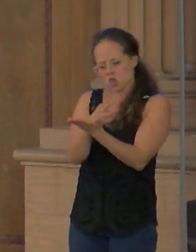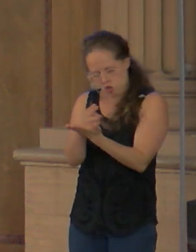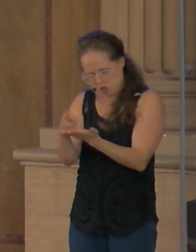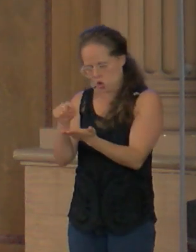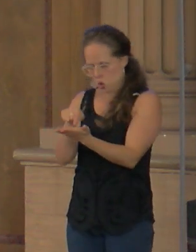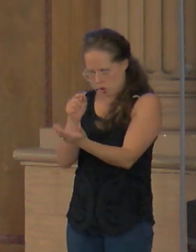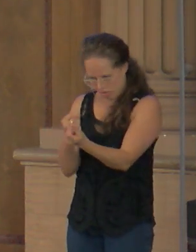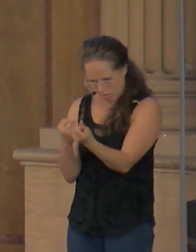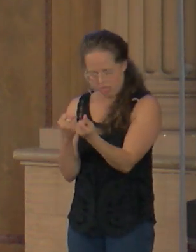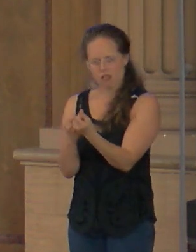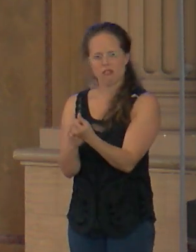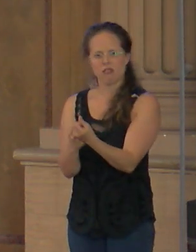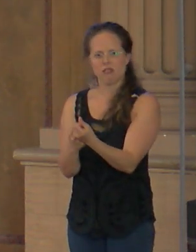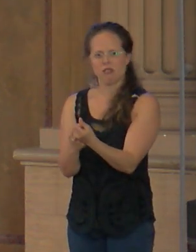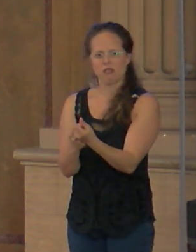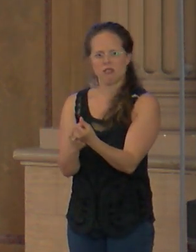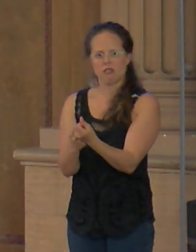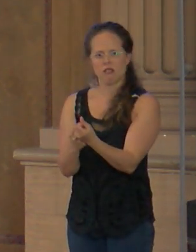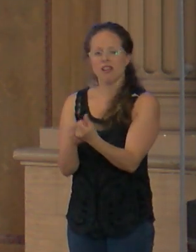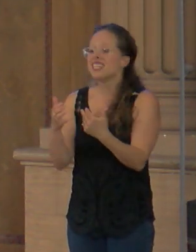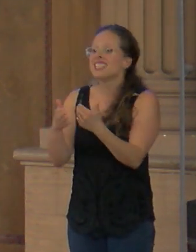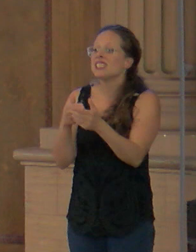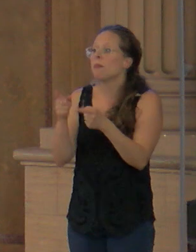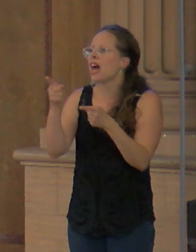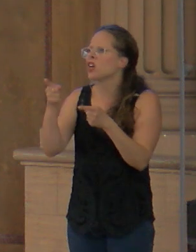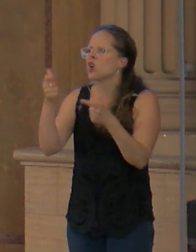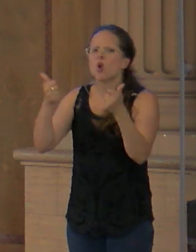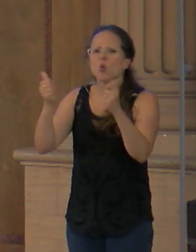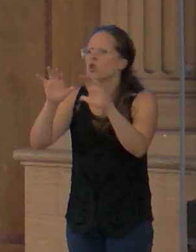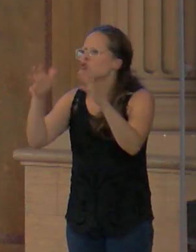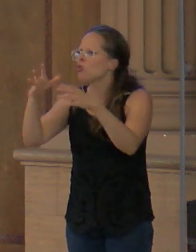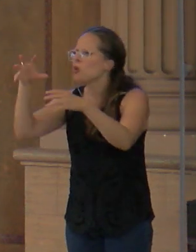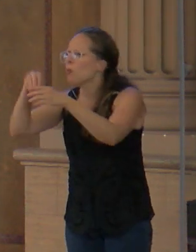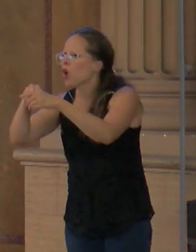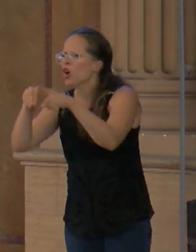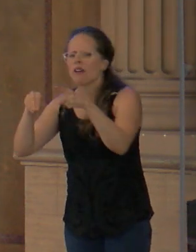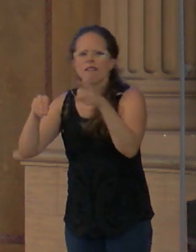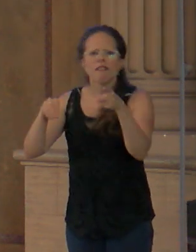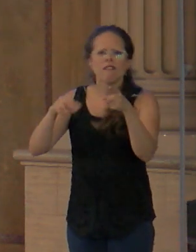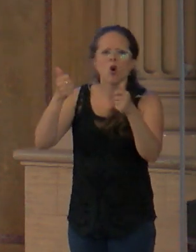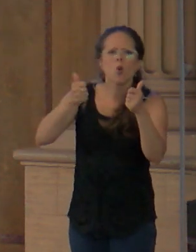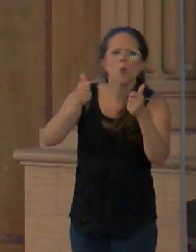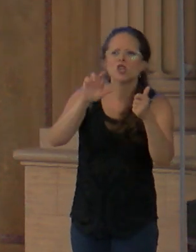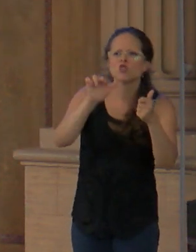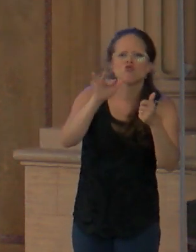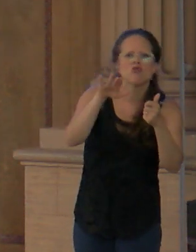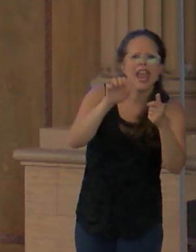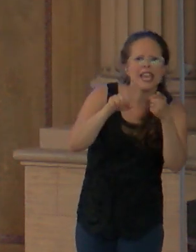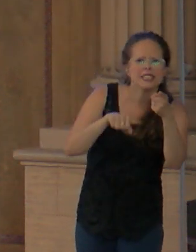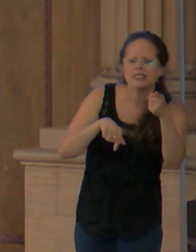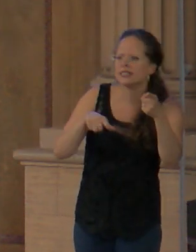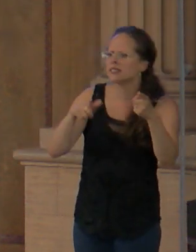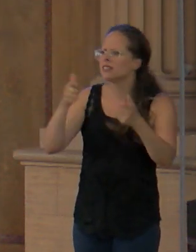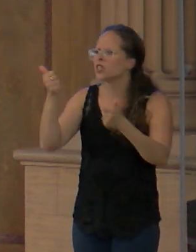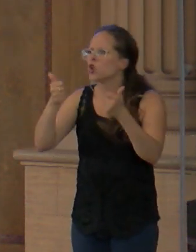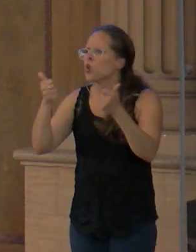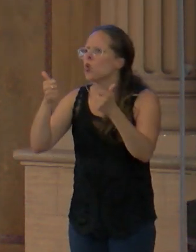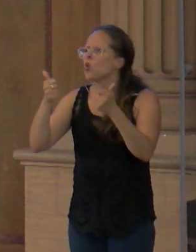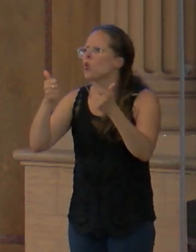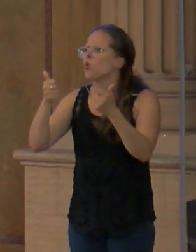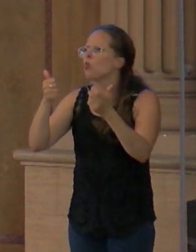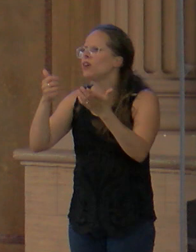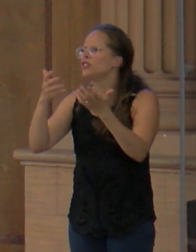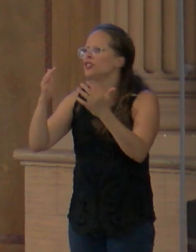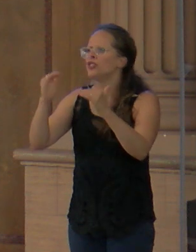based on a group that they're part of. We don't favor people based on race. We don't favor people based on a socioeconomic status,